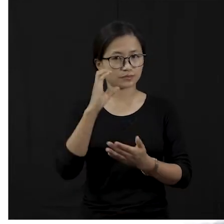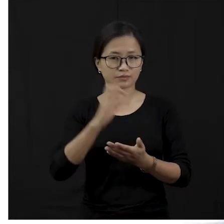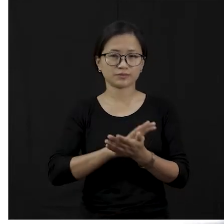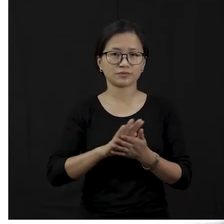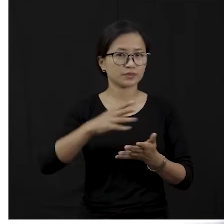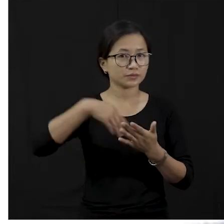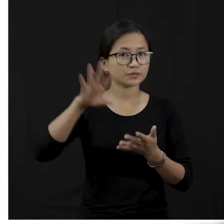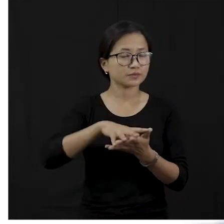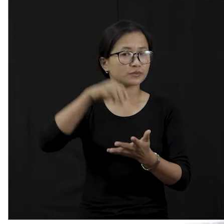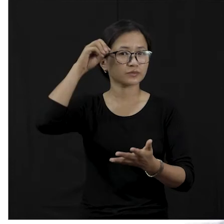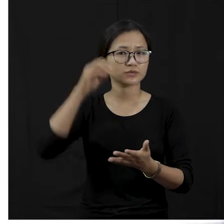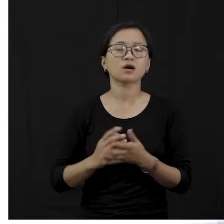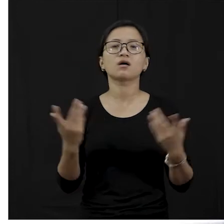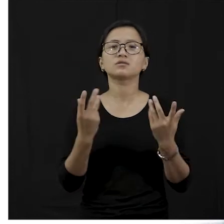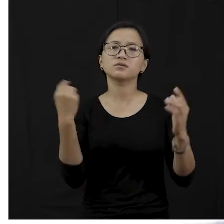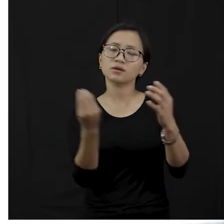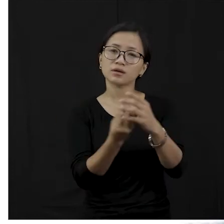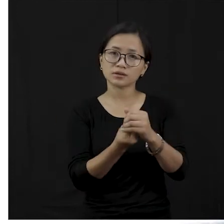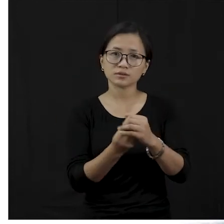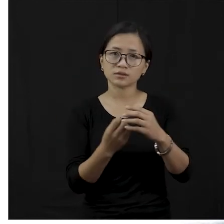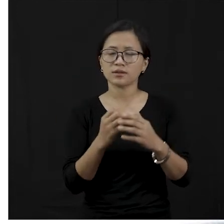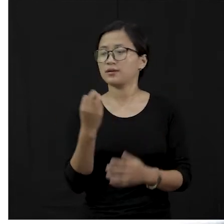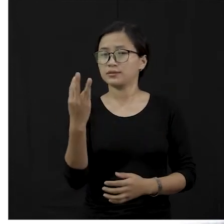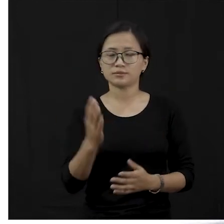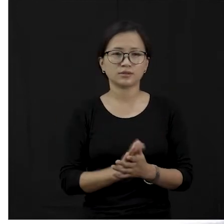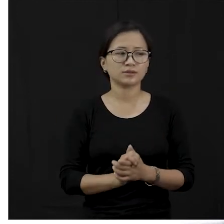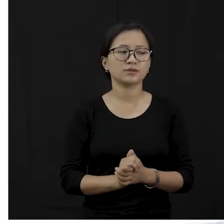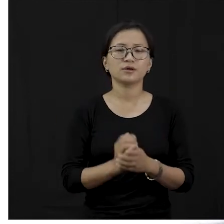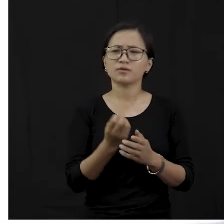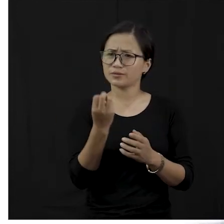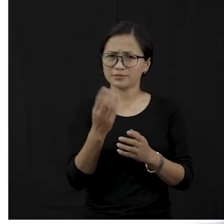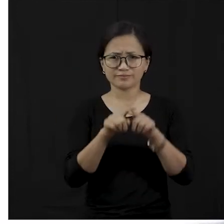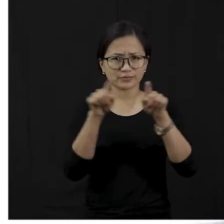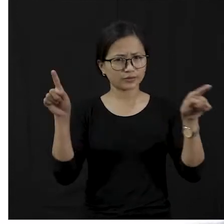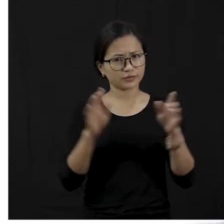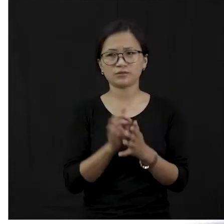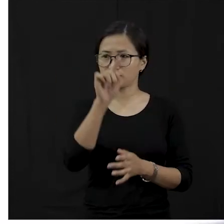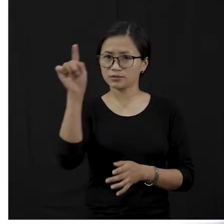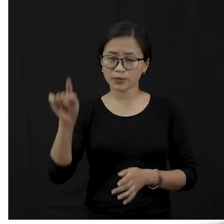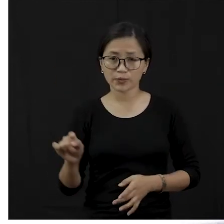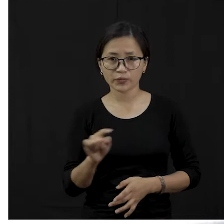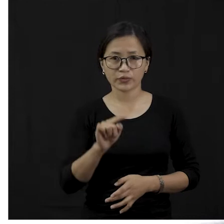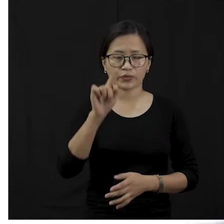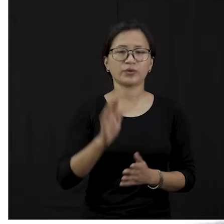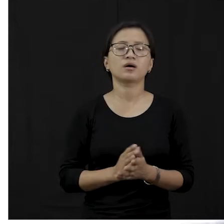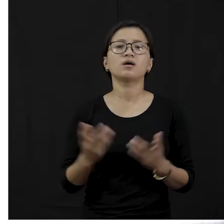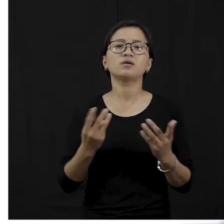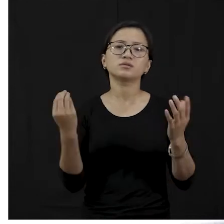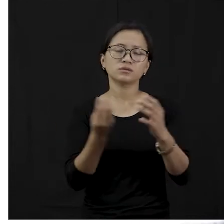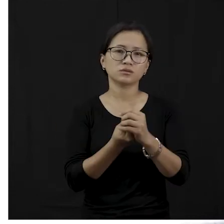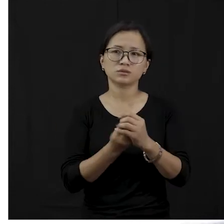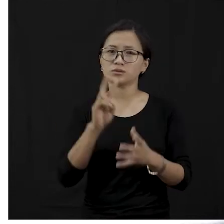are going to learn how to add numbers on the number line and the number square, and how to